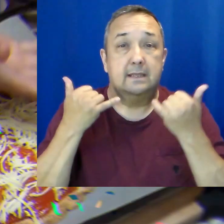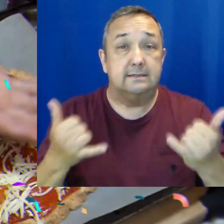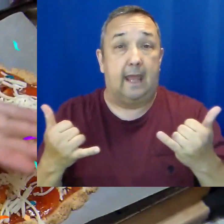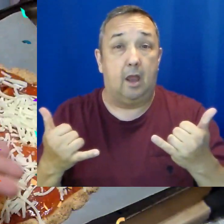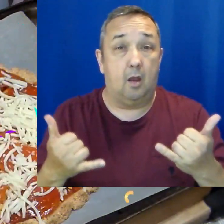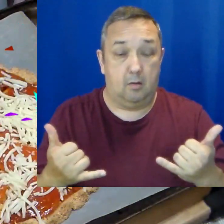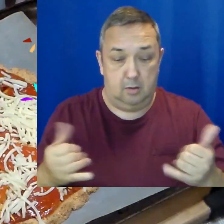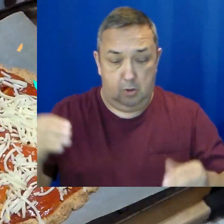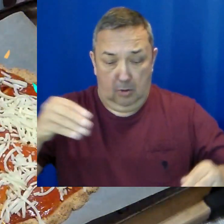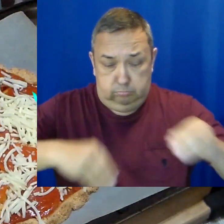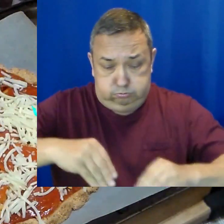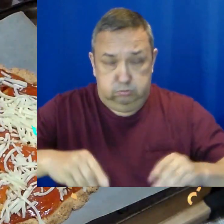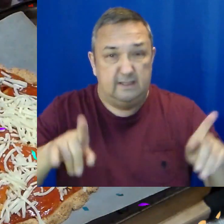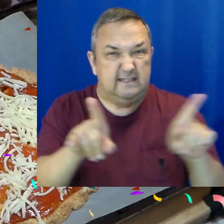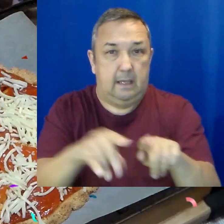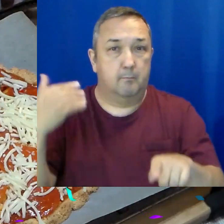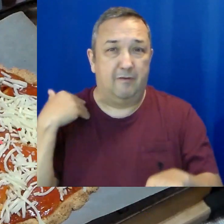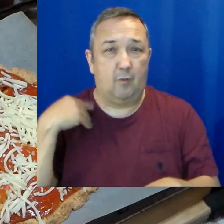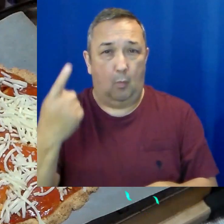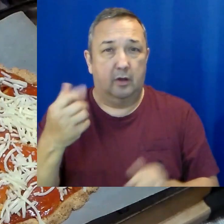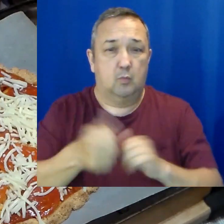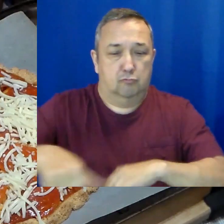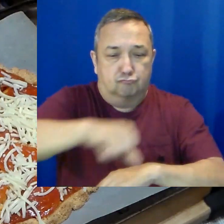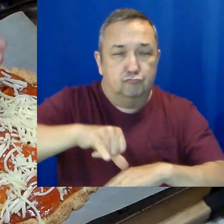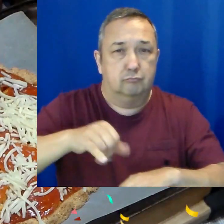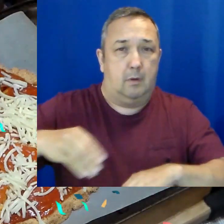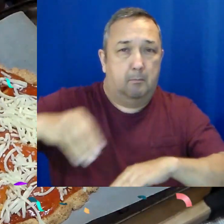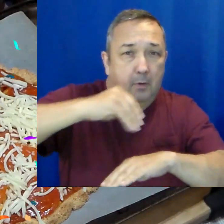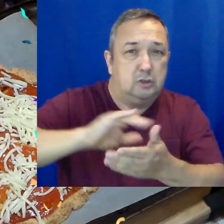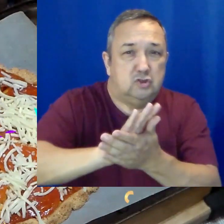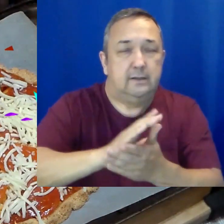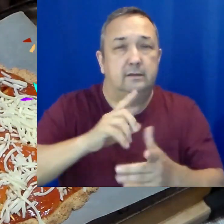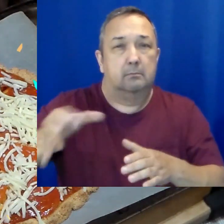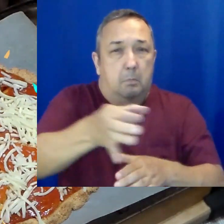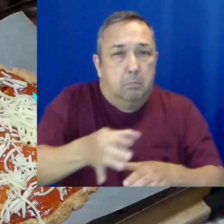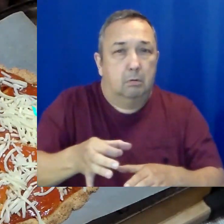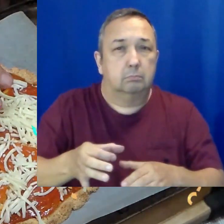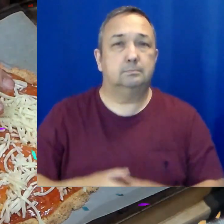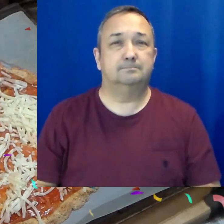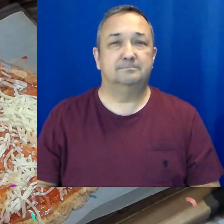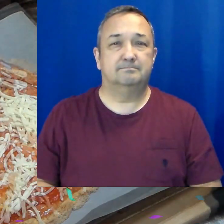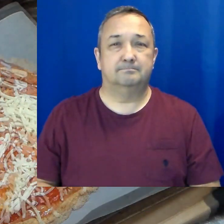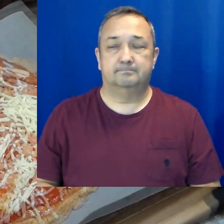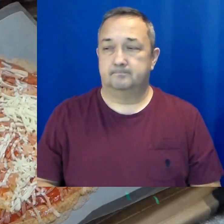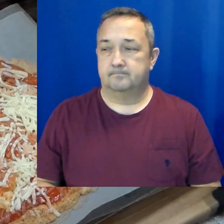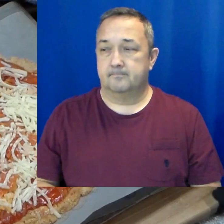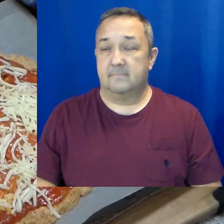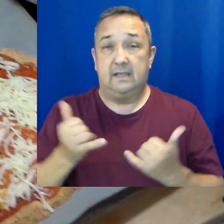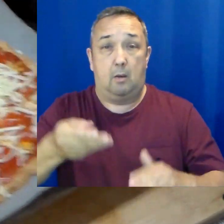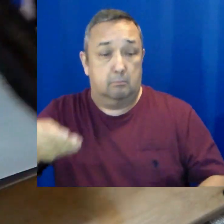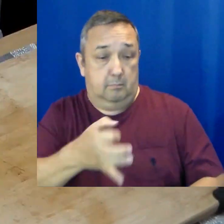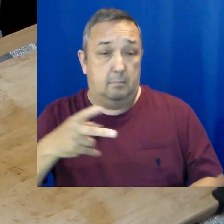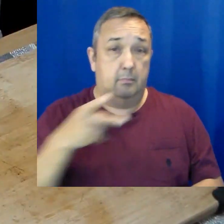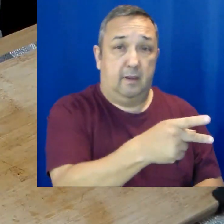We're going to assemble the pizza just like the other one with sauce, pepperoni, and cheese. And then we'll put it back in the